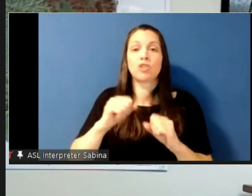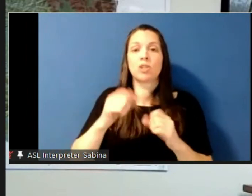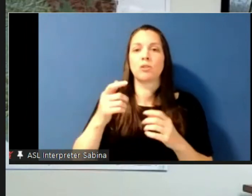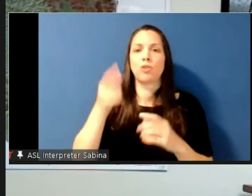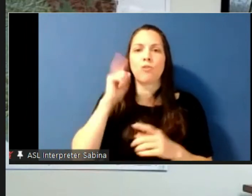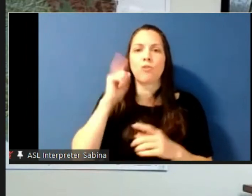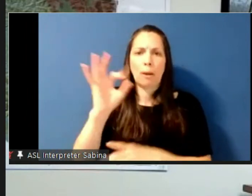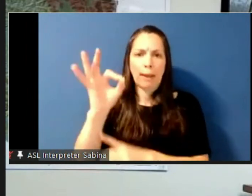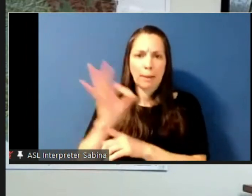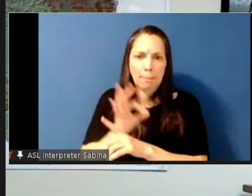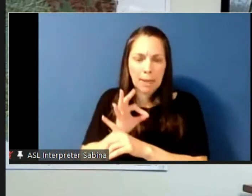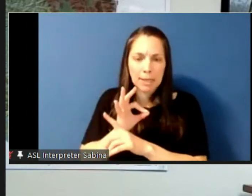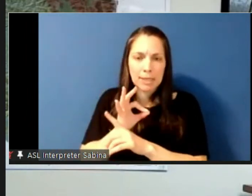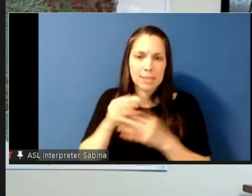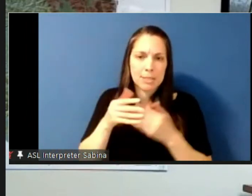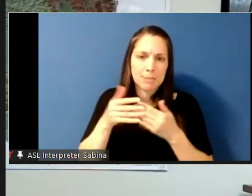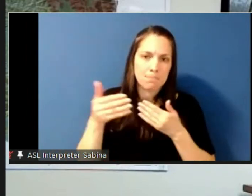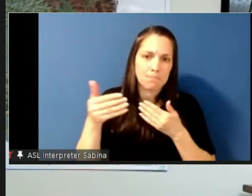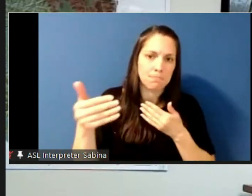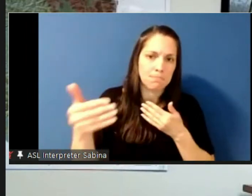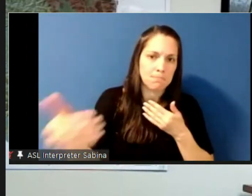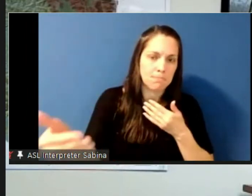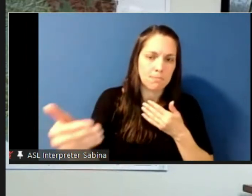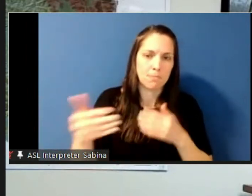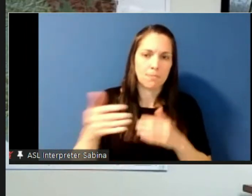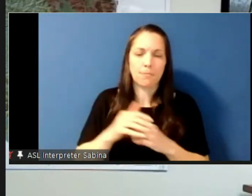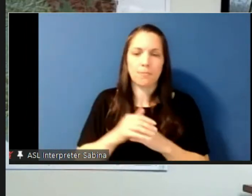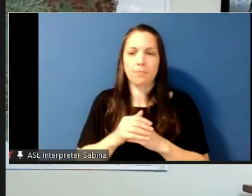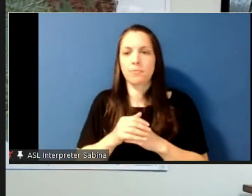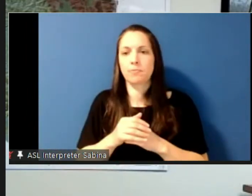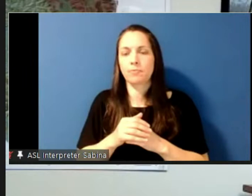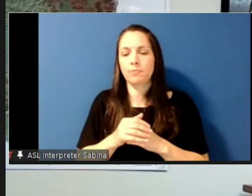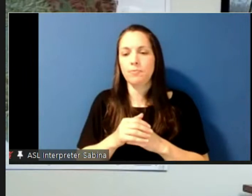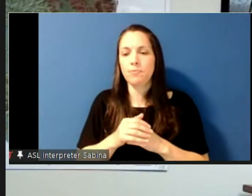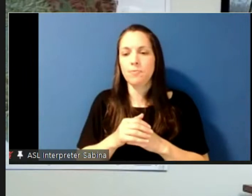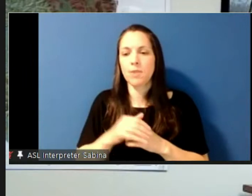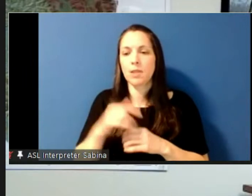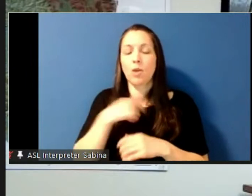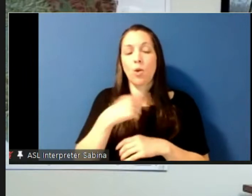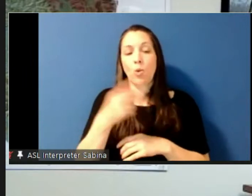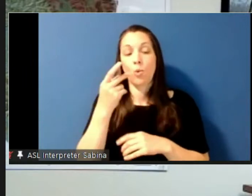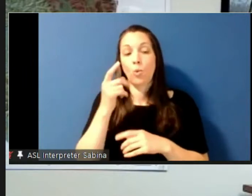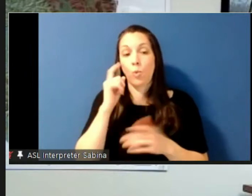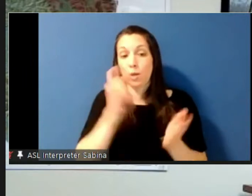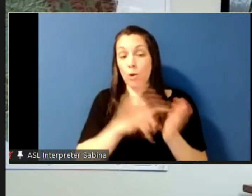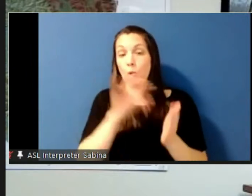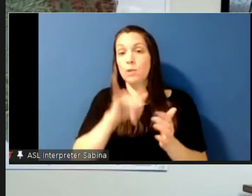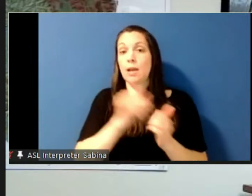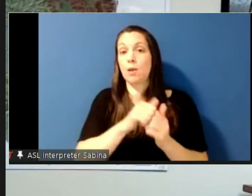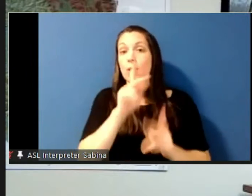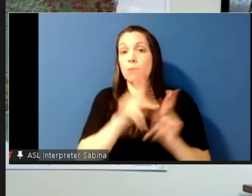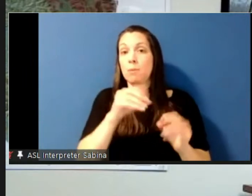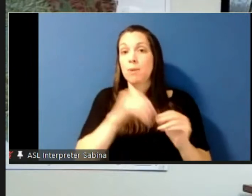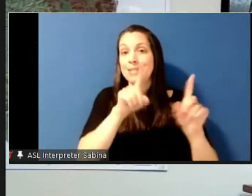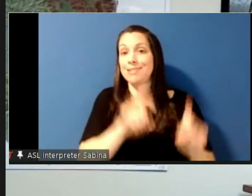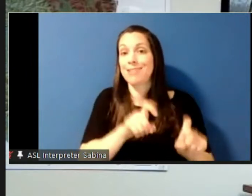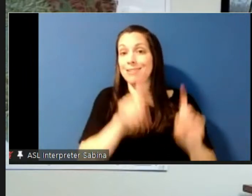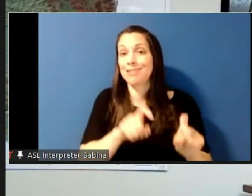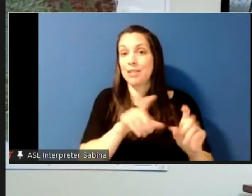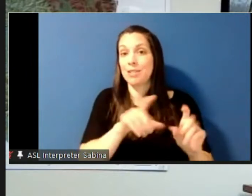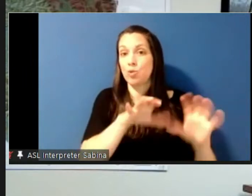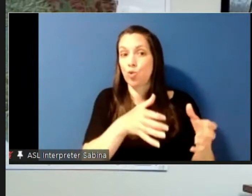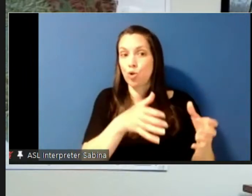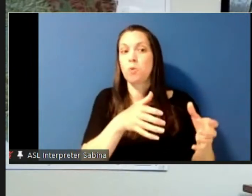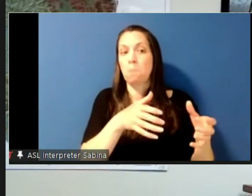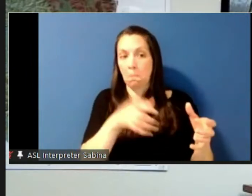see among those who were in the phase 3 trials. And they're not seeing a lot of